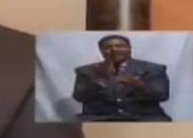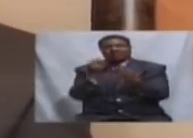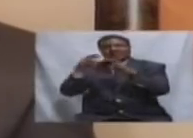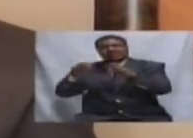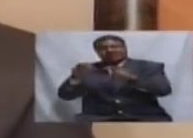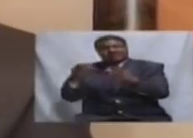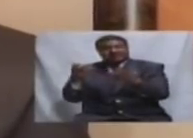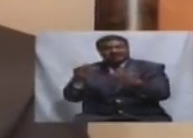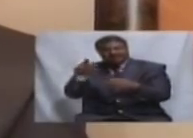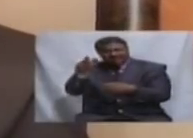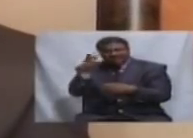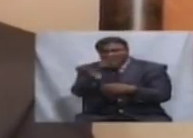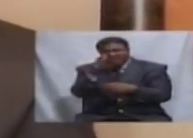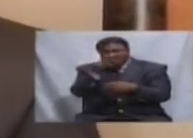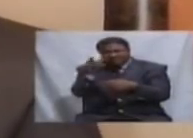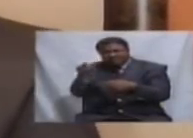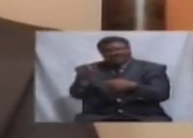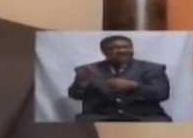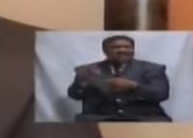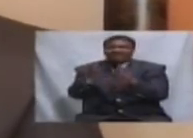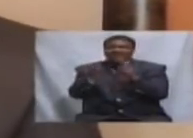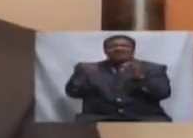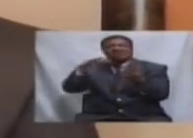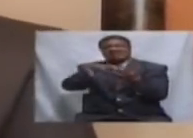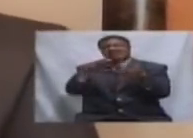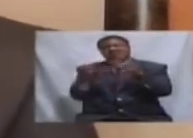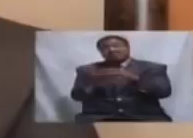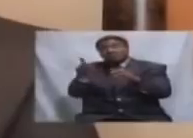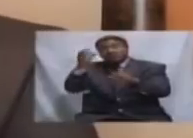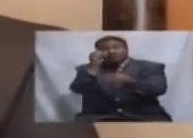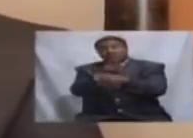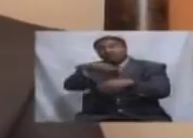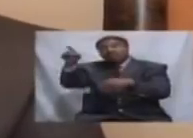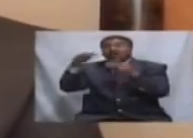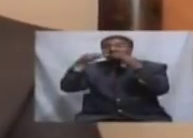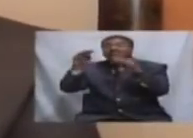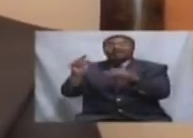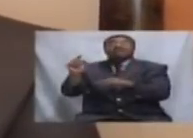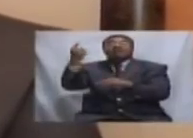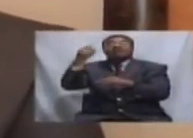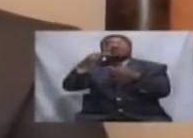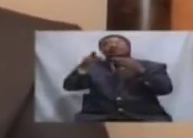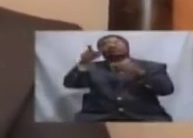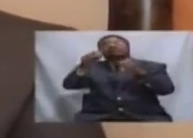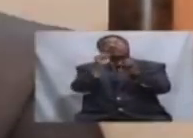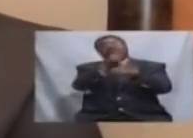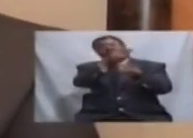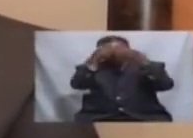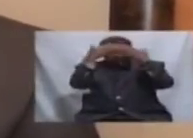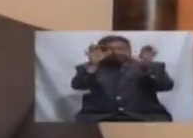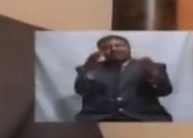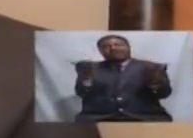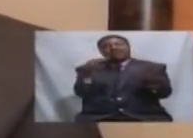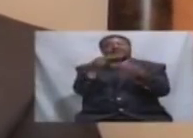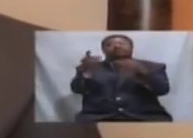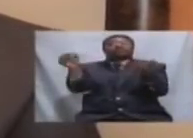corruption issue, it's a complex issue. So when you alert people by going to the media first, you mean them